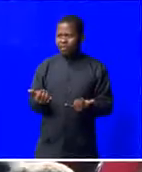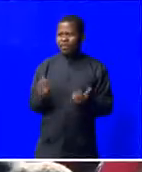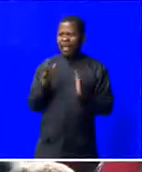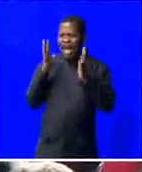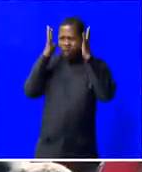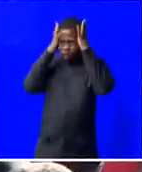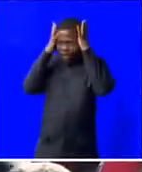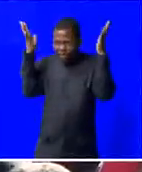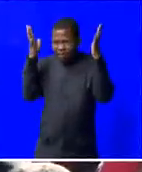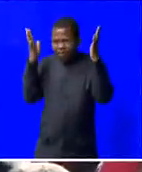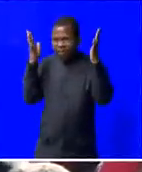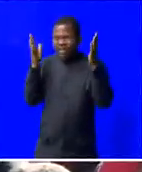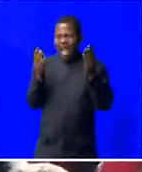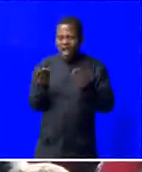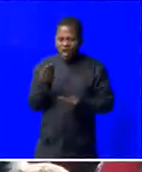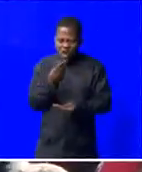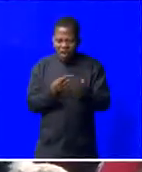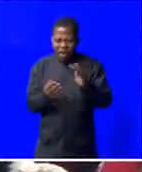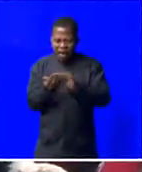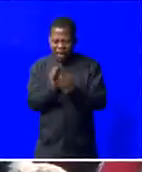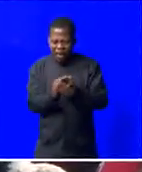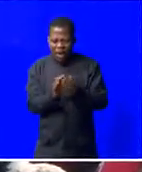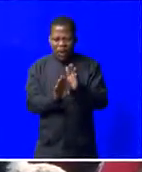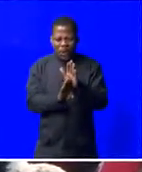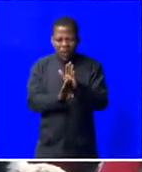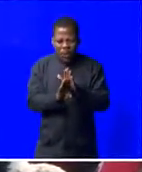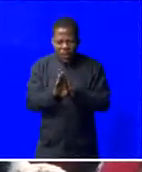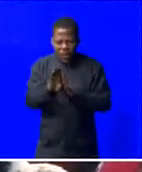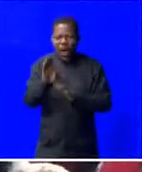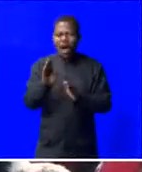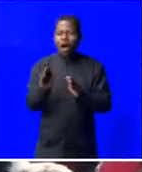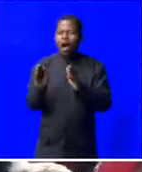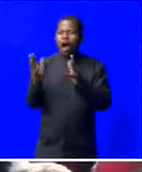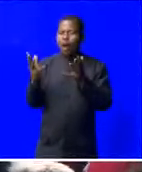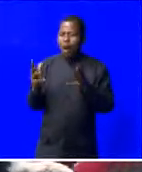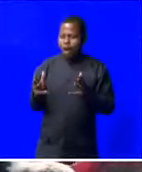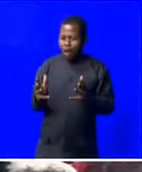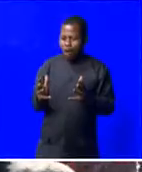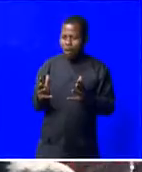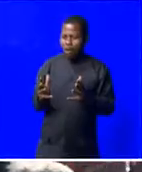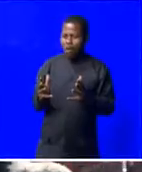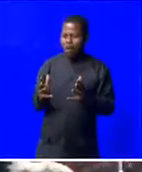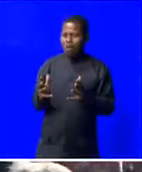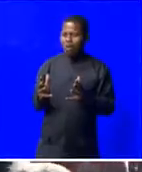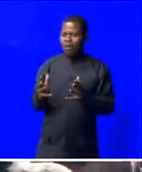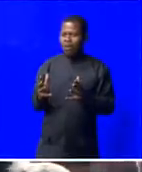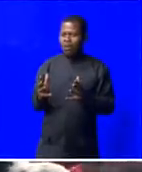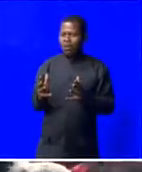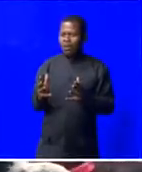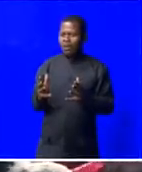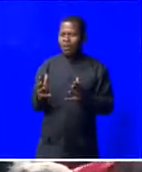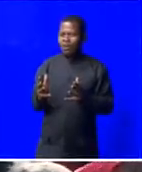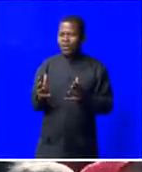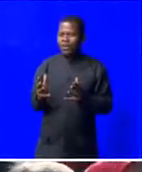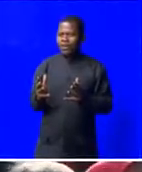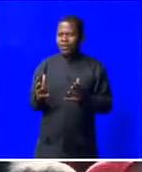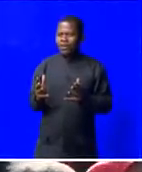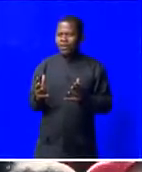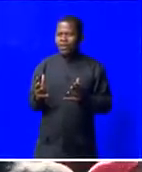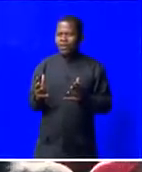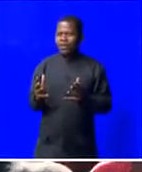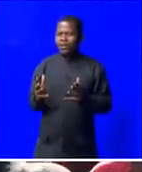ukukhicitela iminofo noma imali tayo kube lingakhona kuphila noma Sacu ngabe ukhona noma